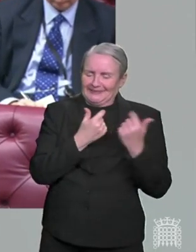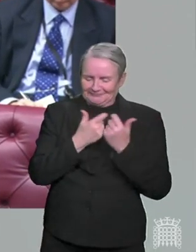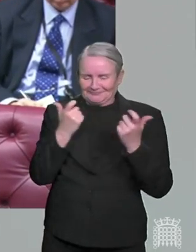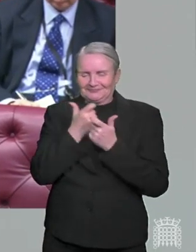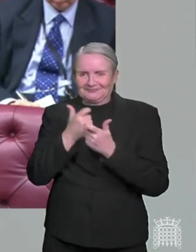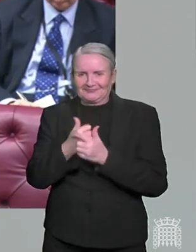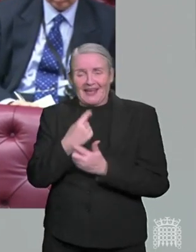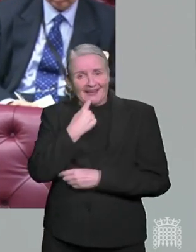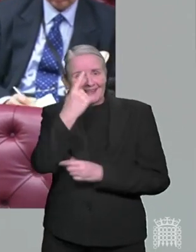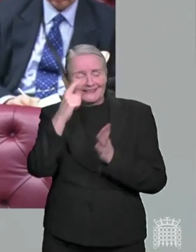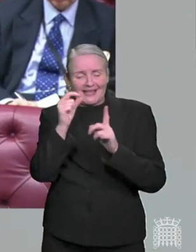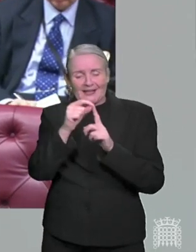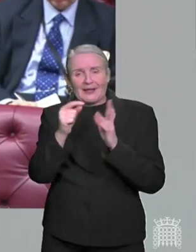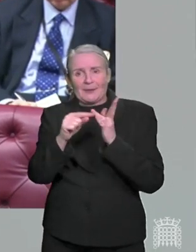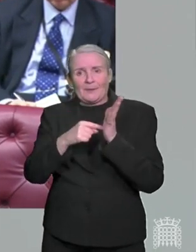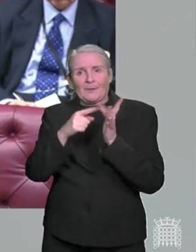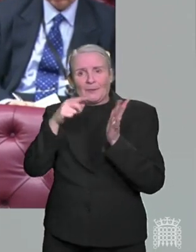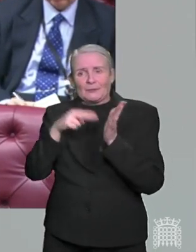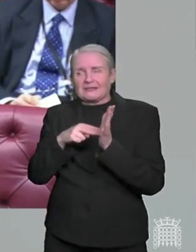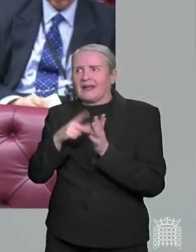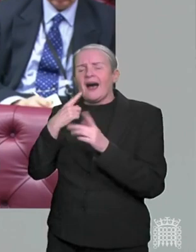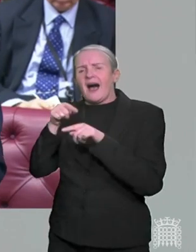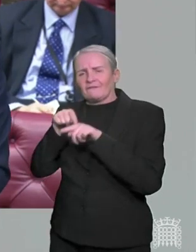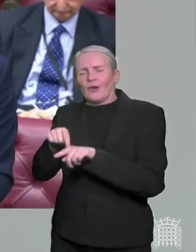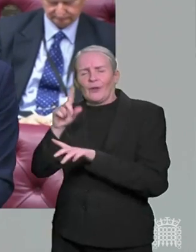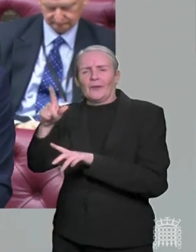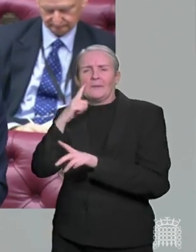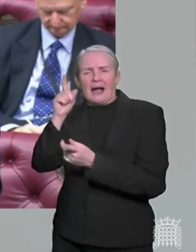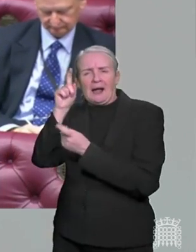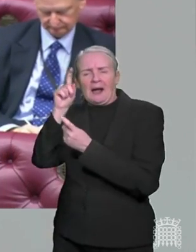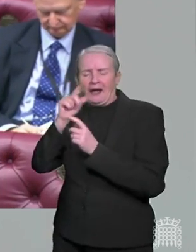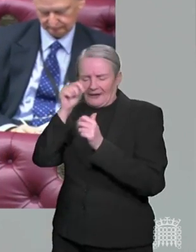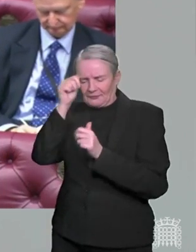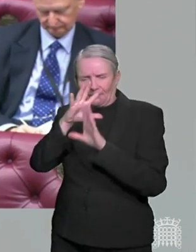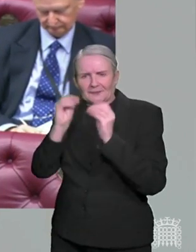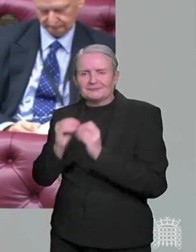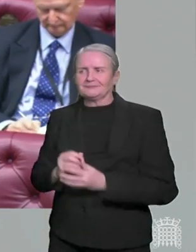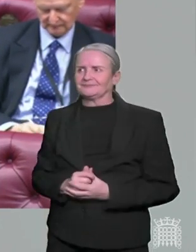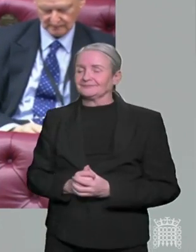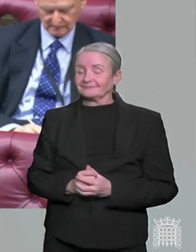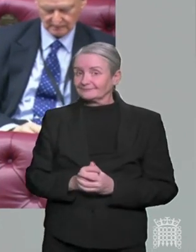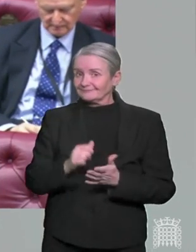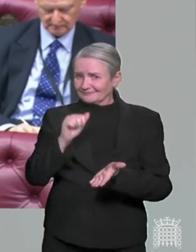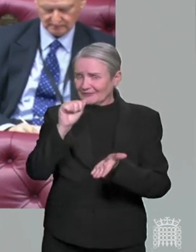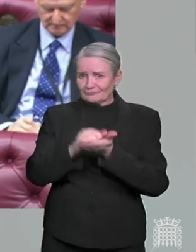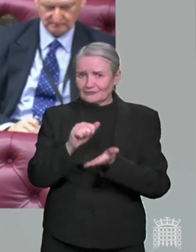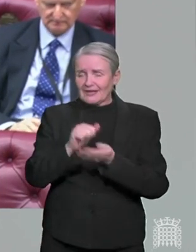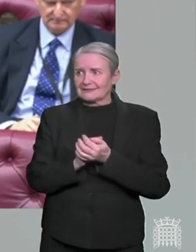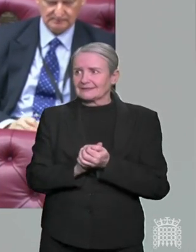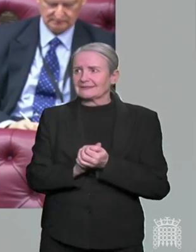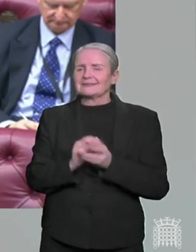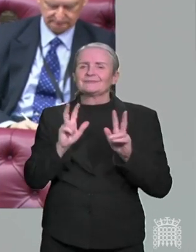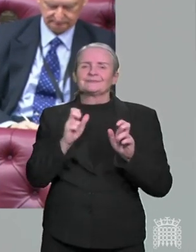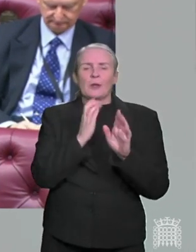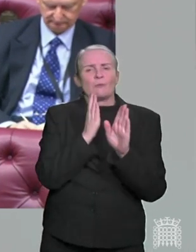him. I follow these things very closely. He's absolutely right about the importance of making sure that we don't have so many what's known as